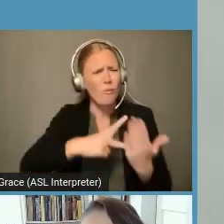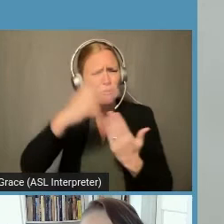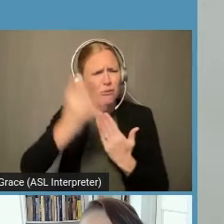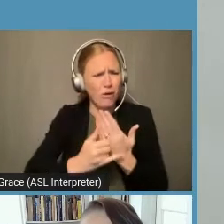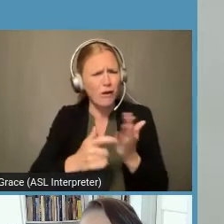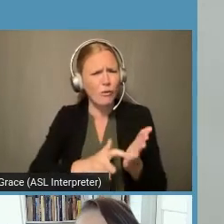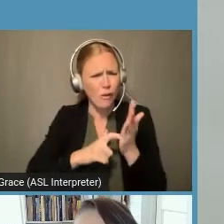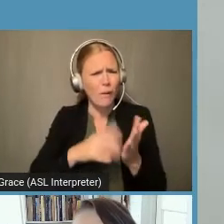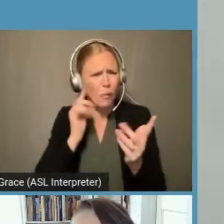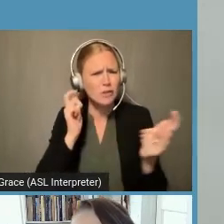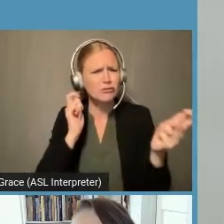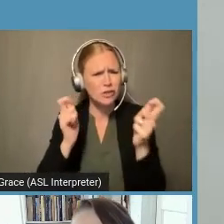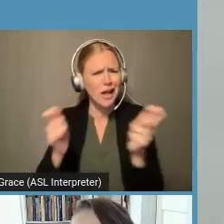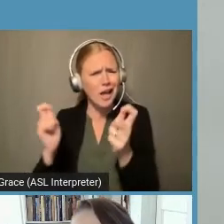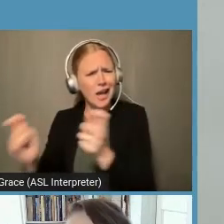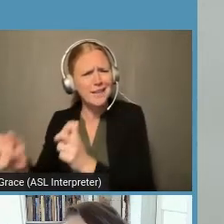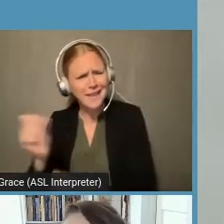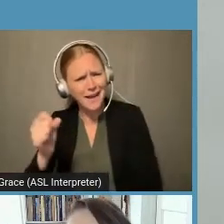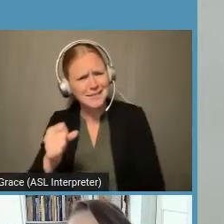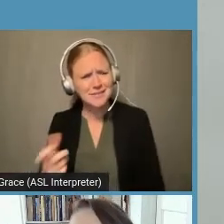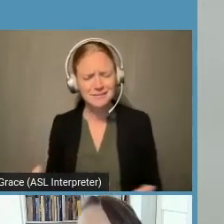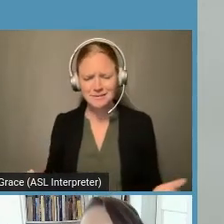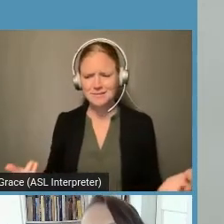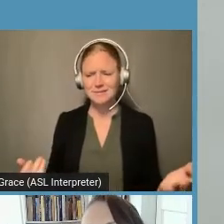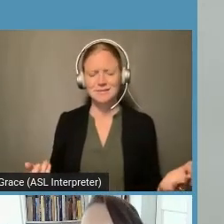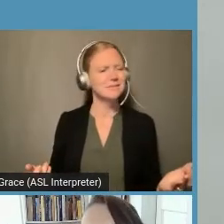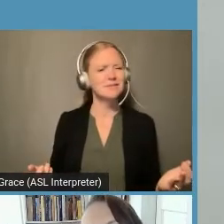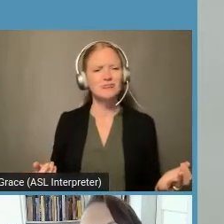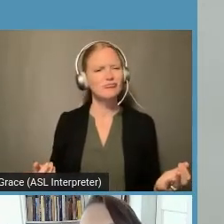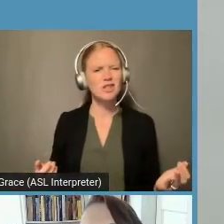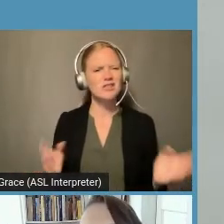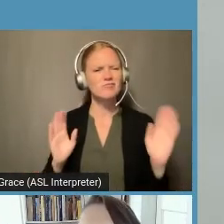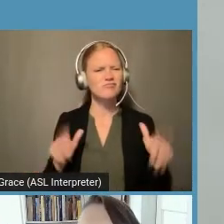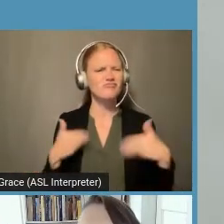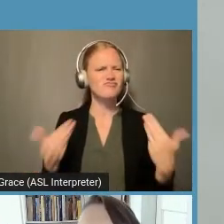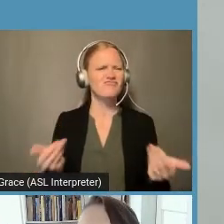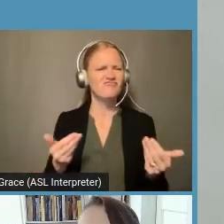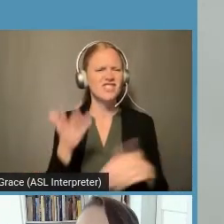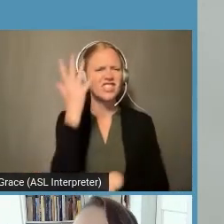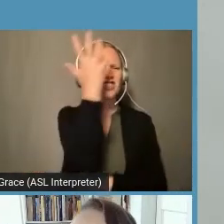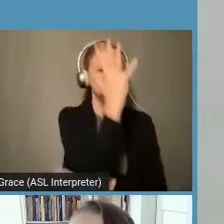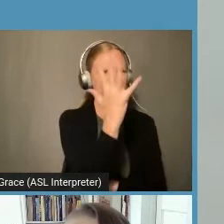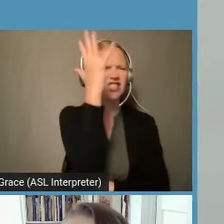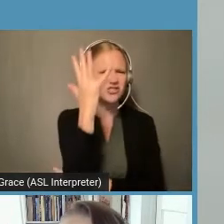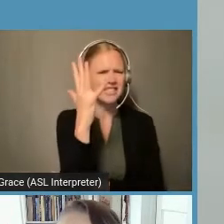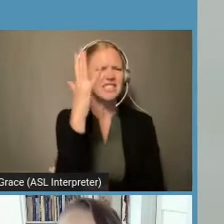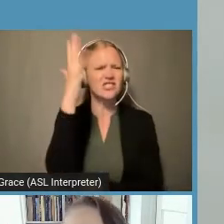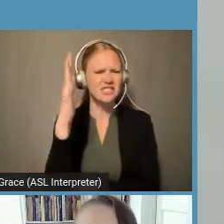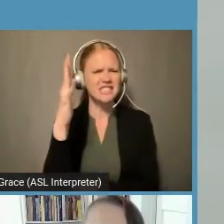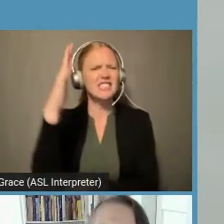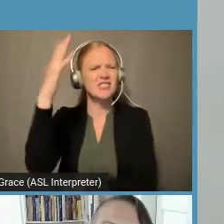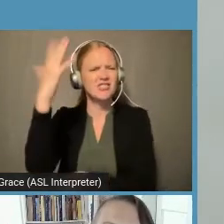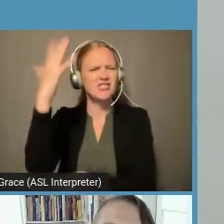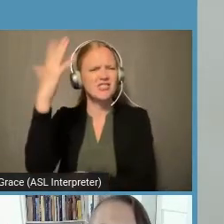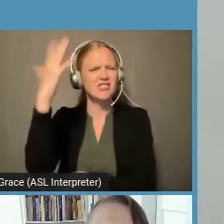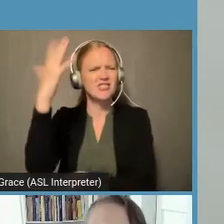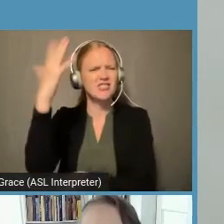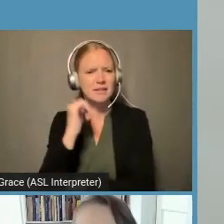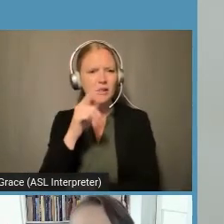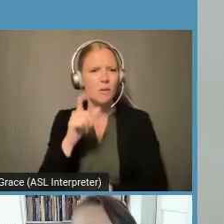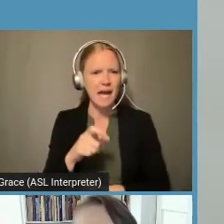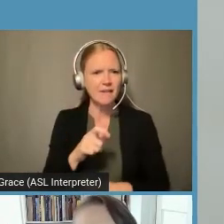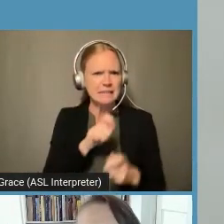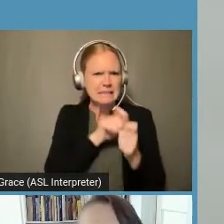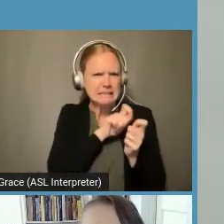to implement it. So we're just going to take it one tree at a time, So I'm advocating a little bit of a